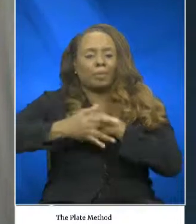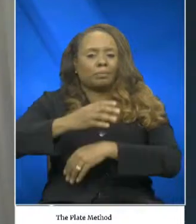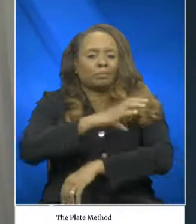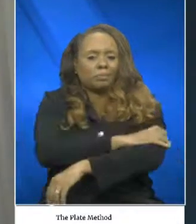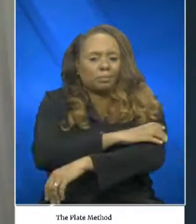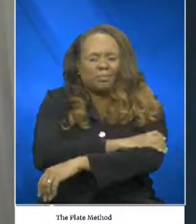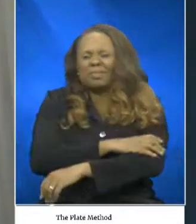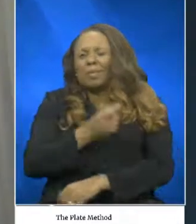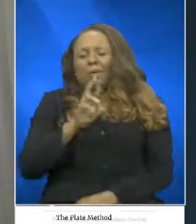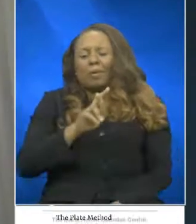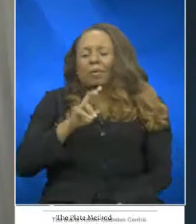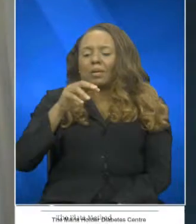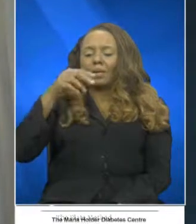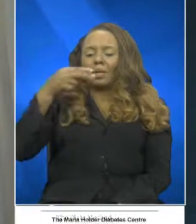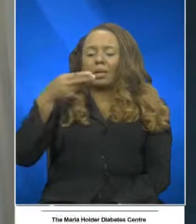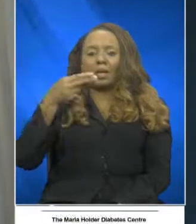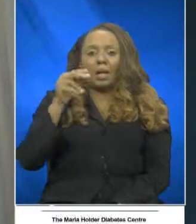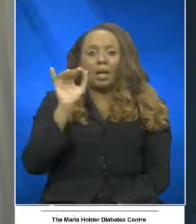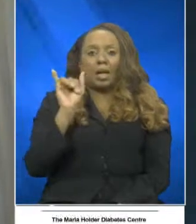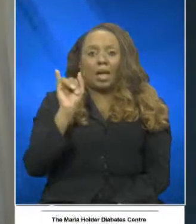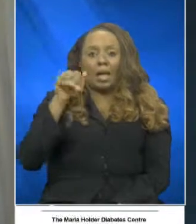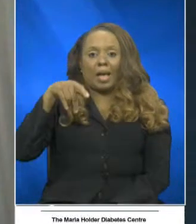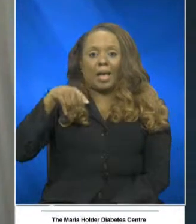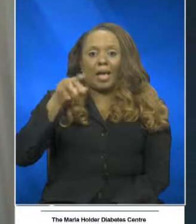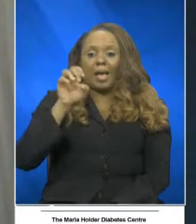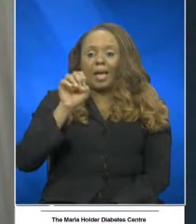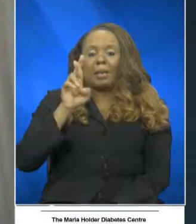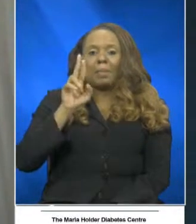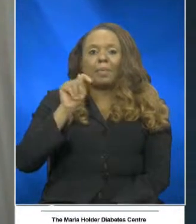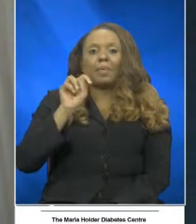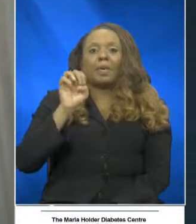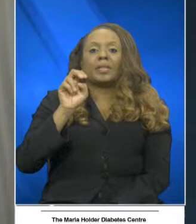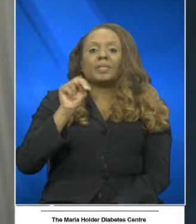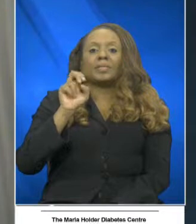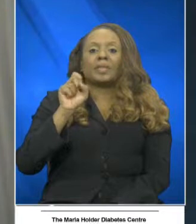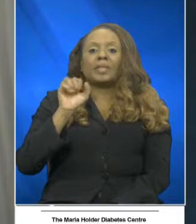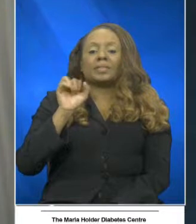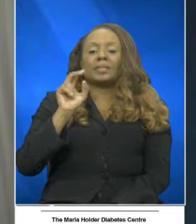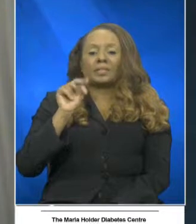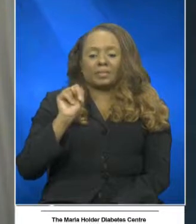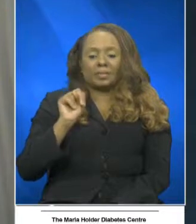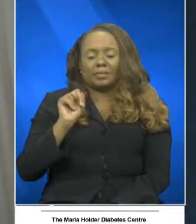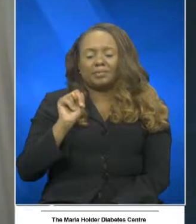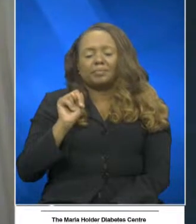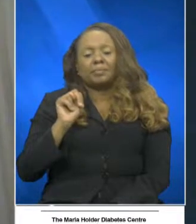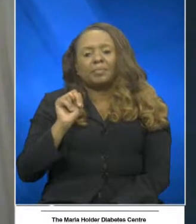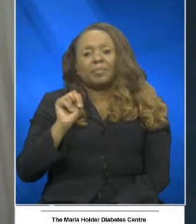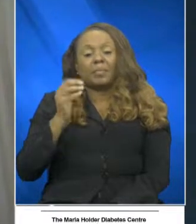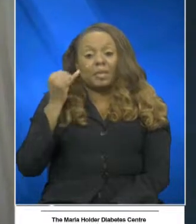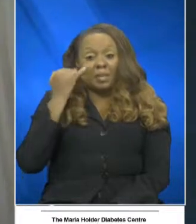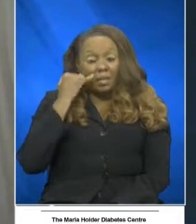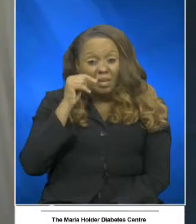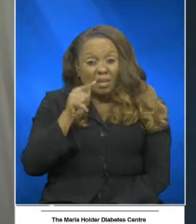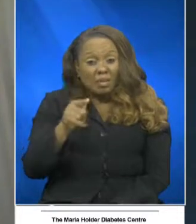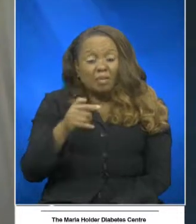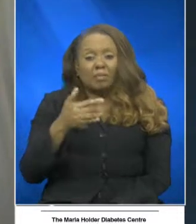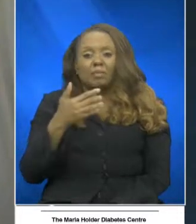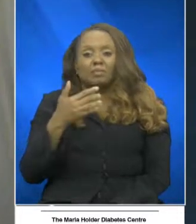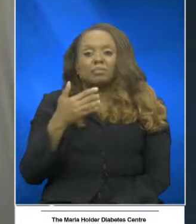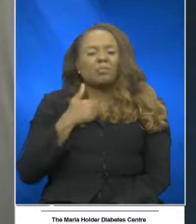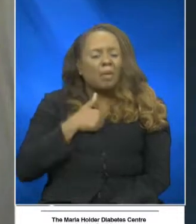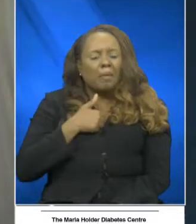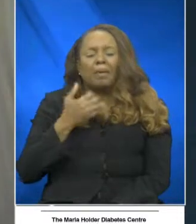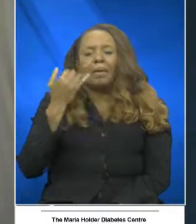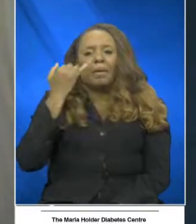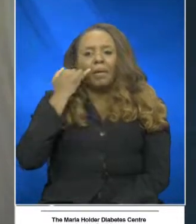with patients remaining compliant on their medication. Because if you can keep their if you can keep